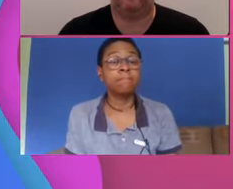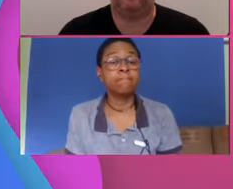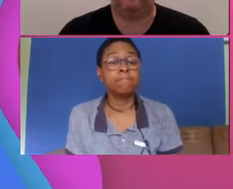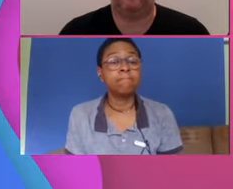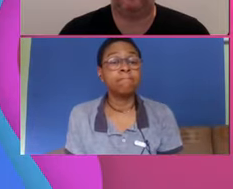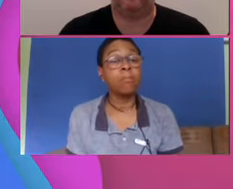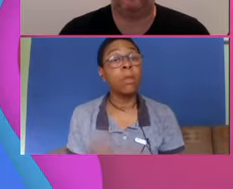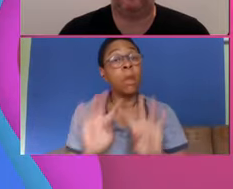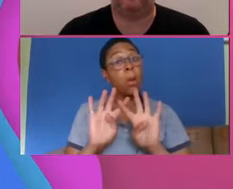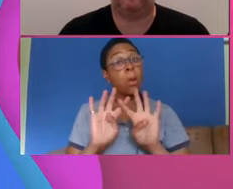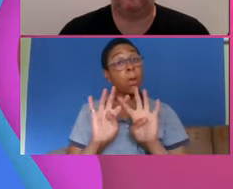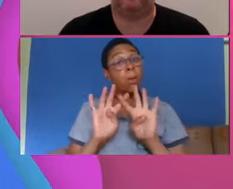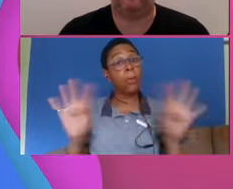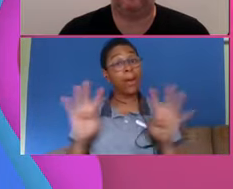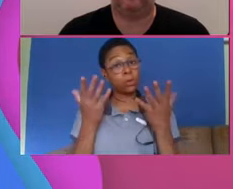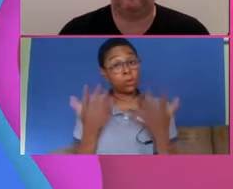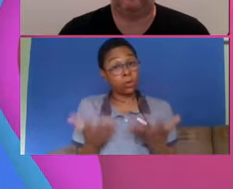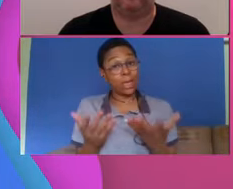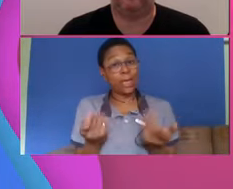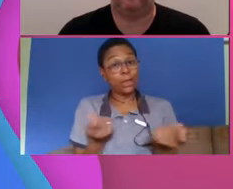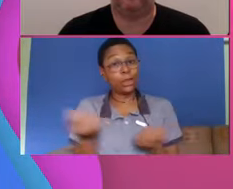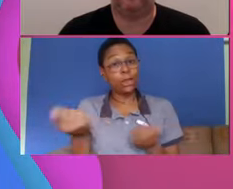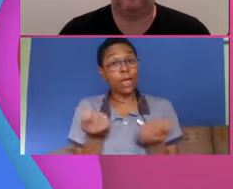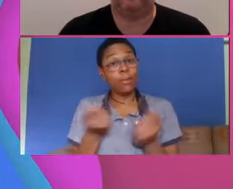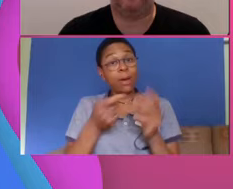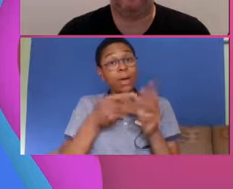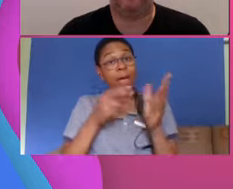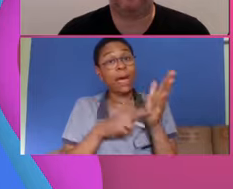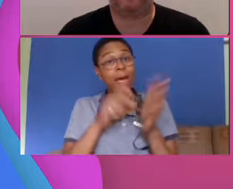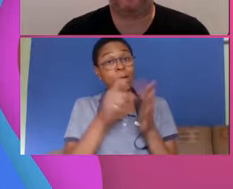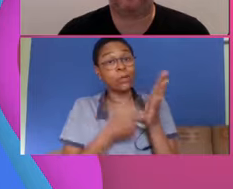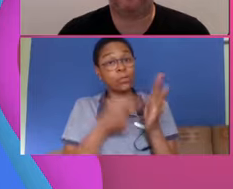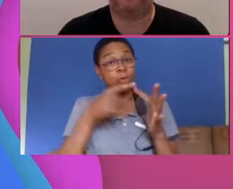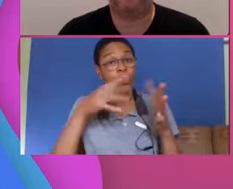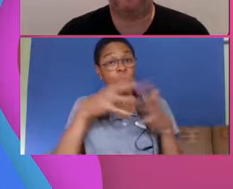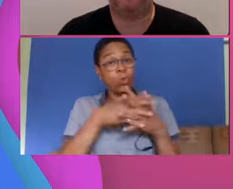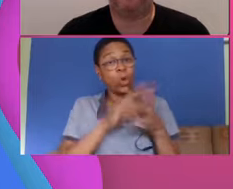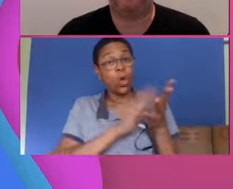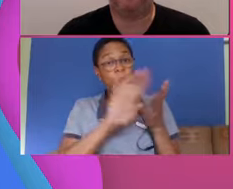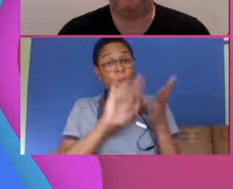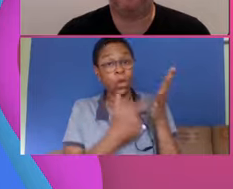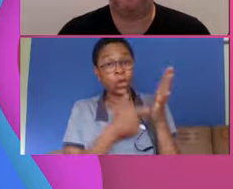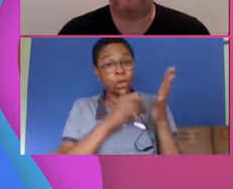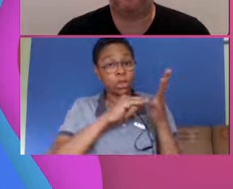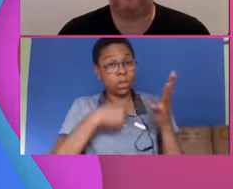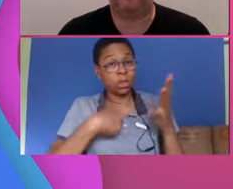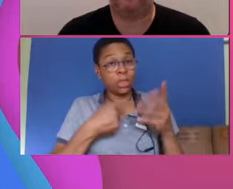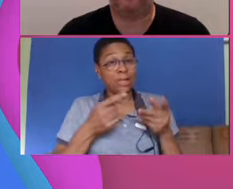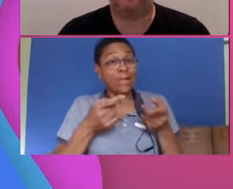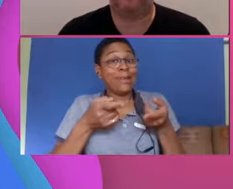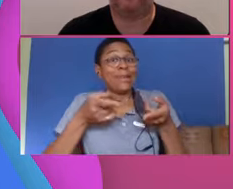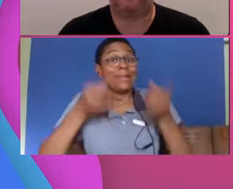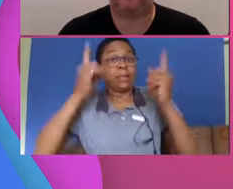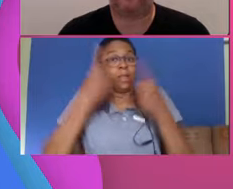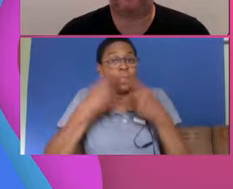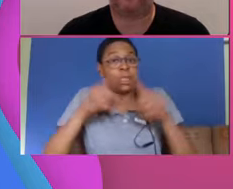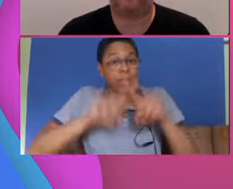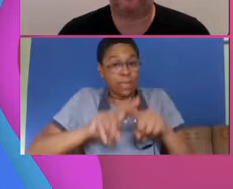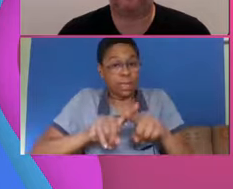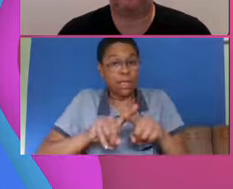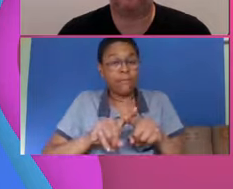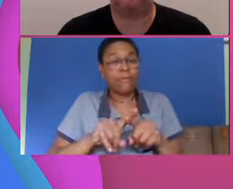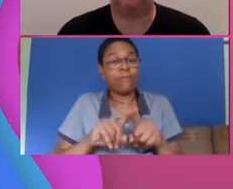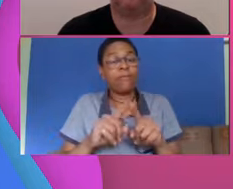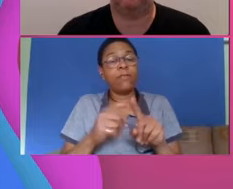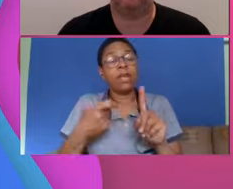Our panel today will be chaired by Andrew Hurst, One Dance UK's CEO, and our panel members will be Kim Hutt,